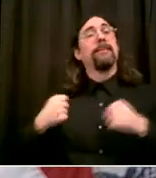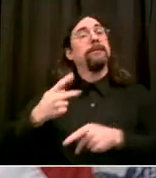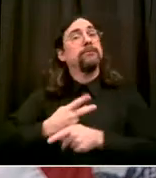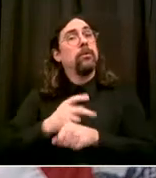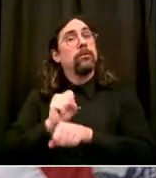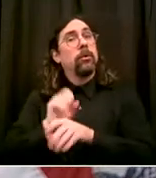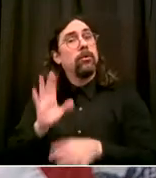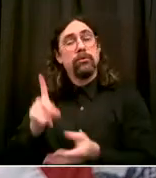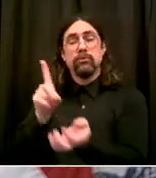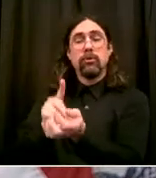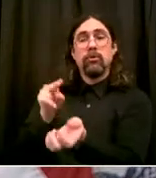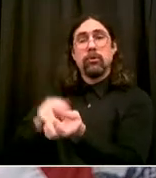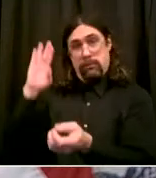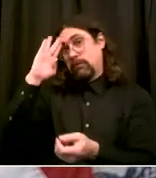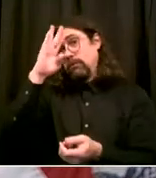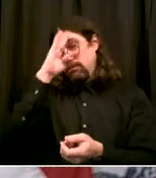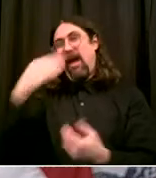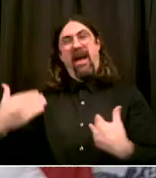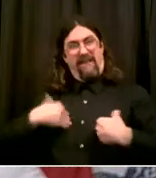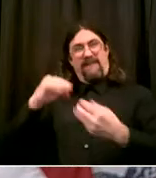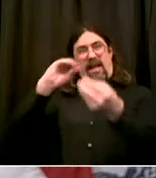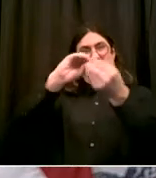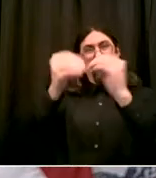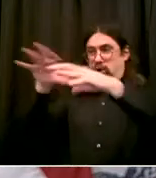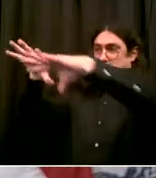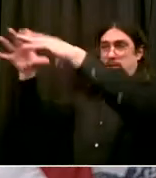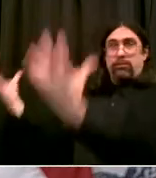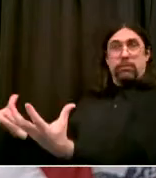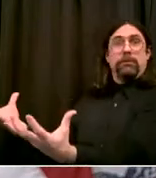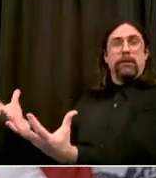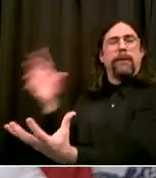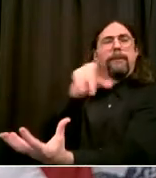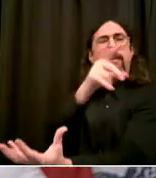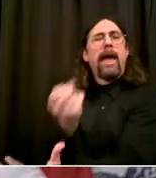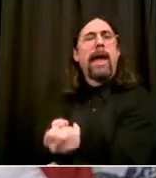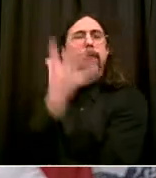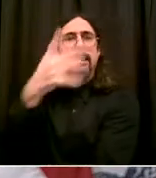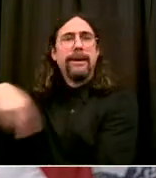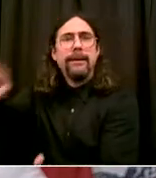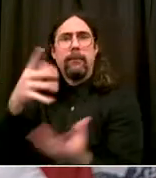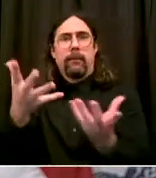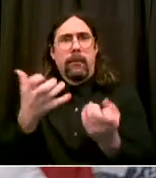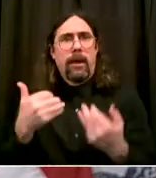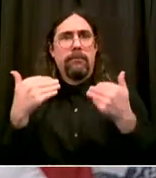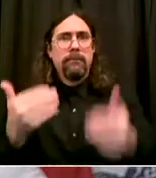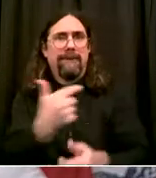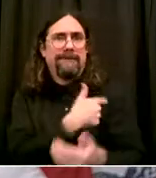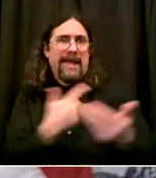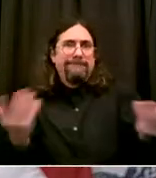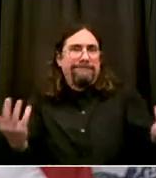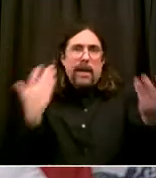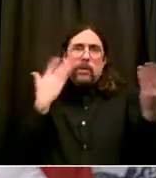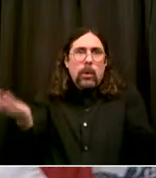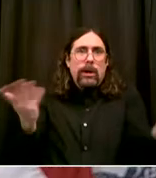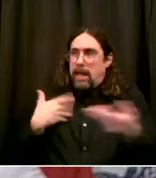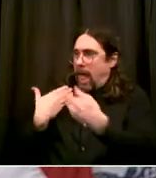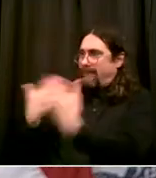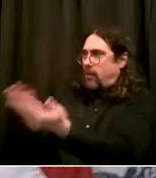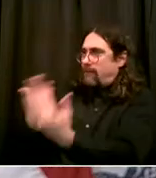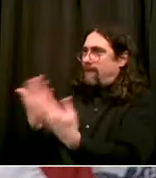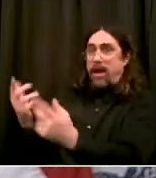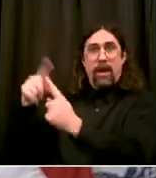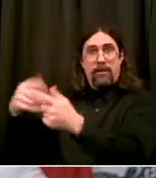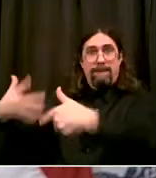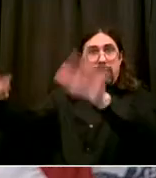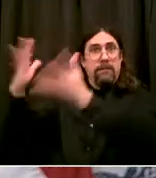people see how successful this is, how safe it is, how effective it is, that classic word of mouth thing will happen. More and more people hear from people in their lives, more and more people want